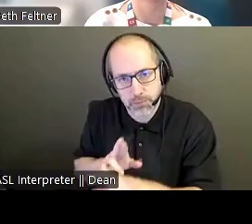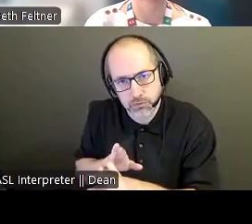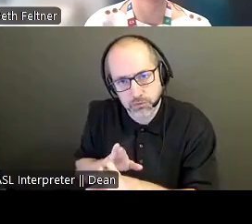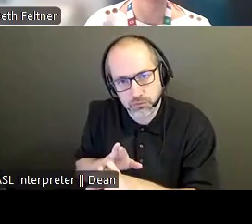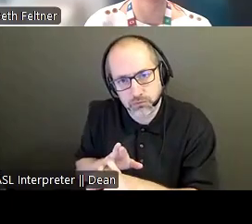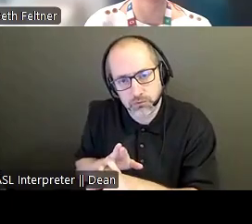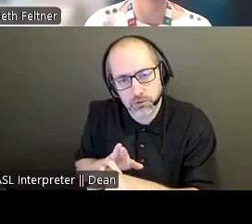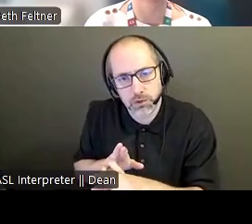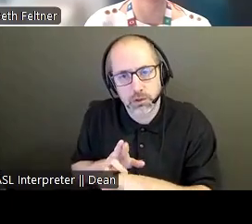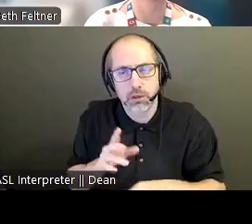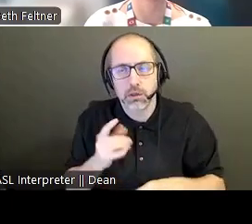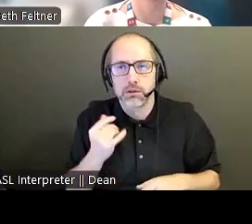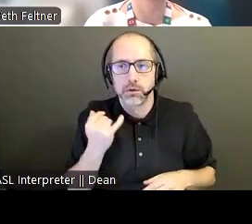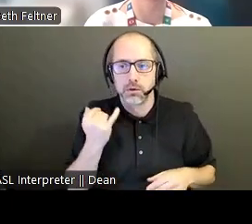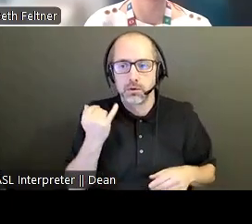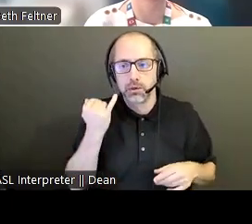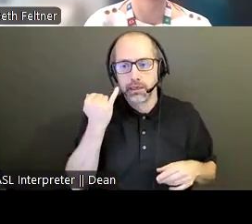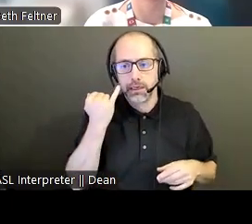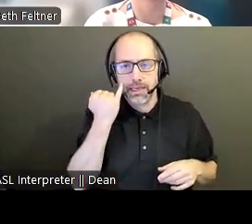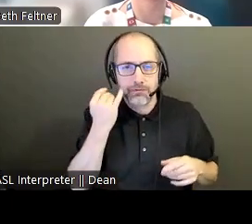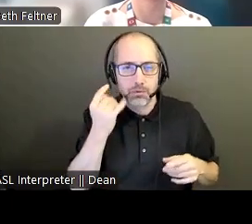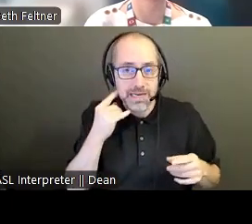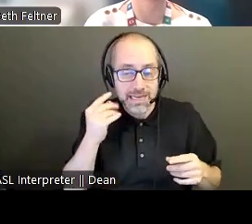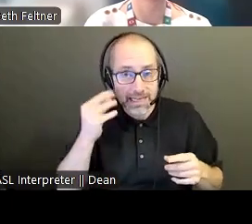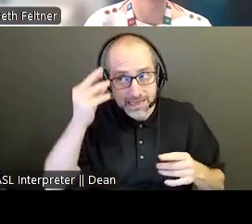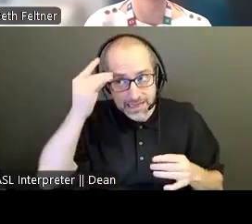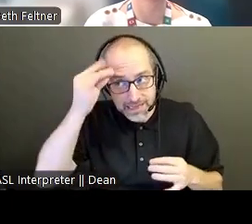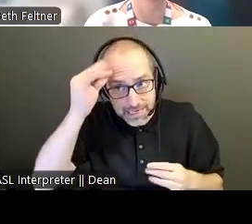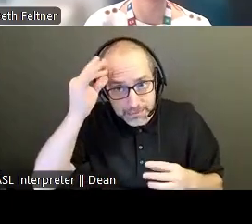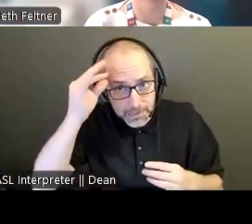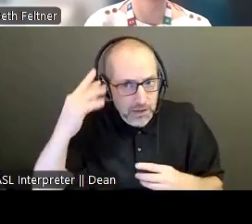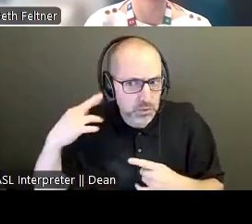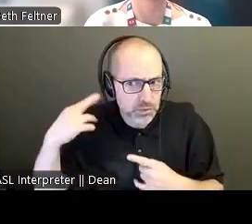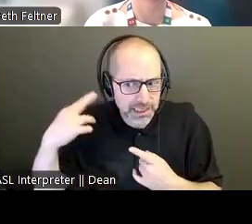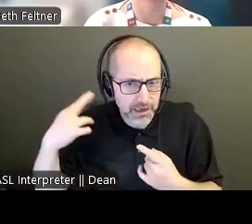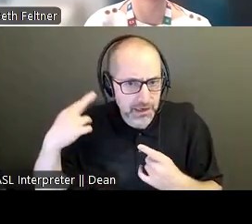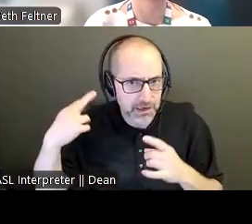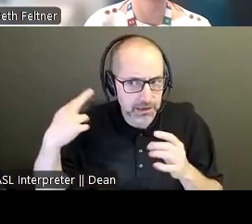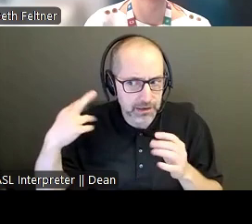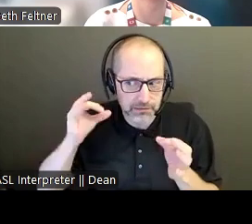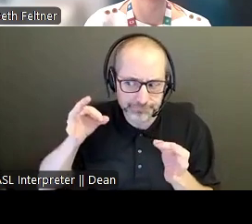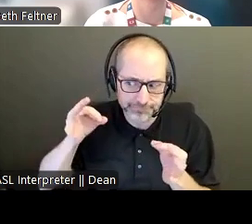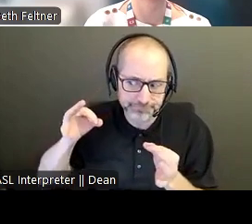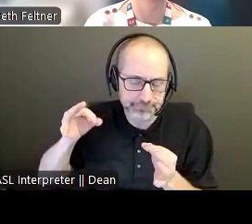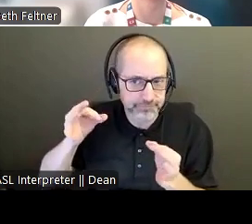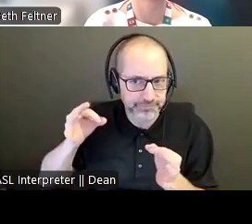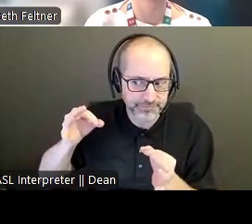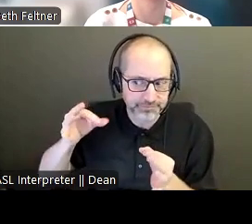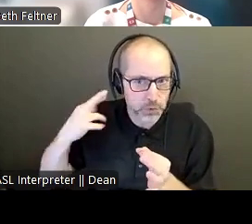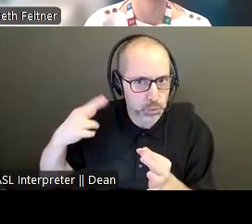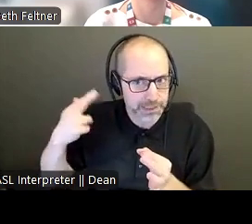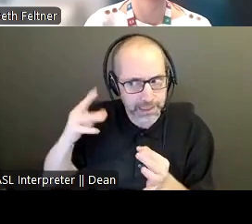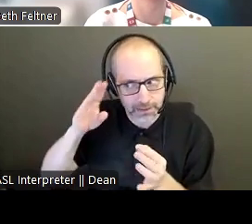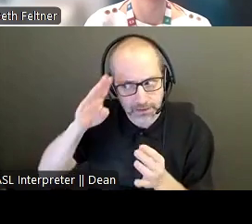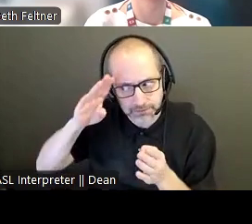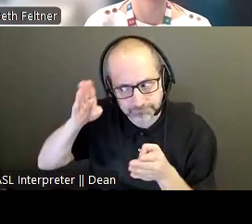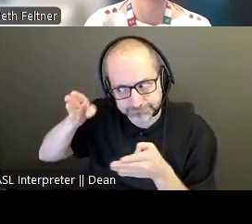it, or listen for it, the louder that the sound can get. So,